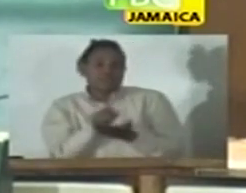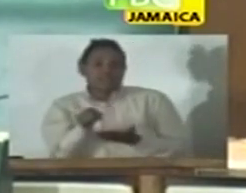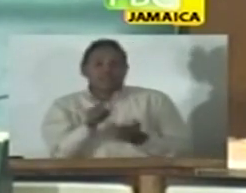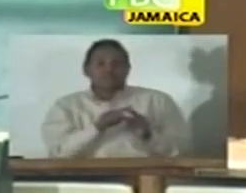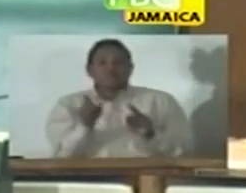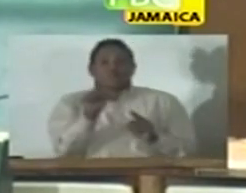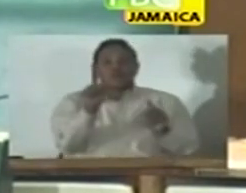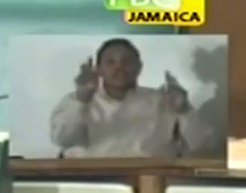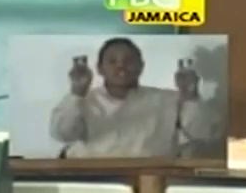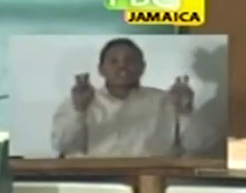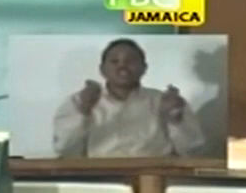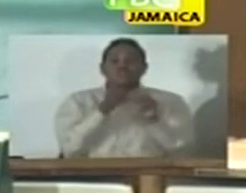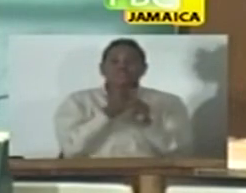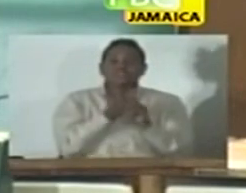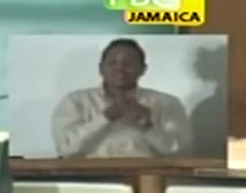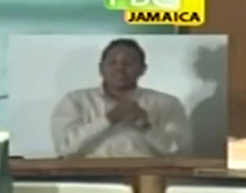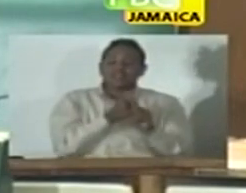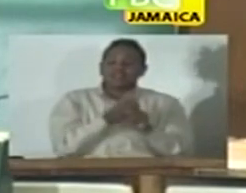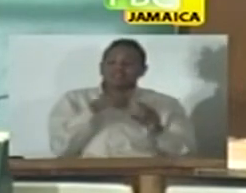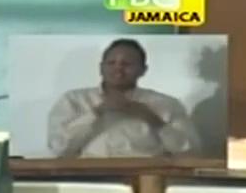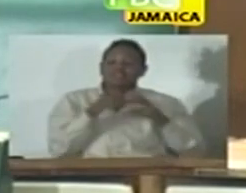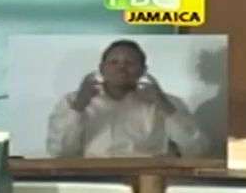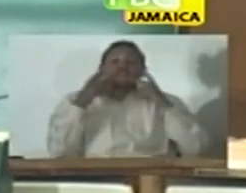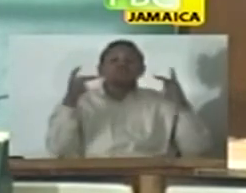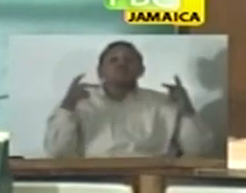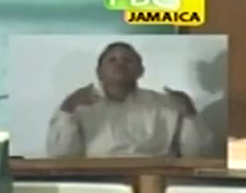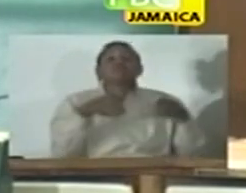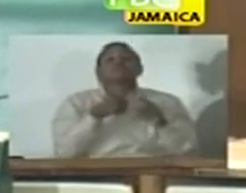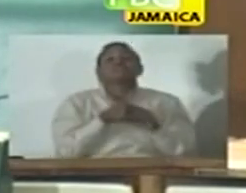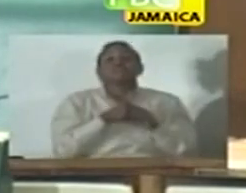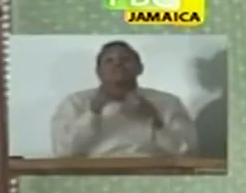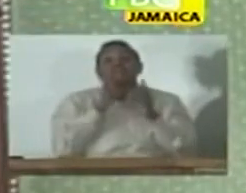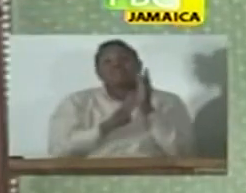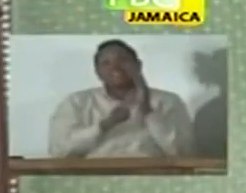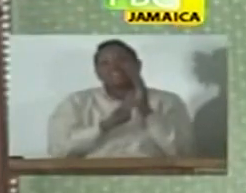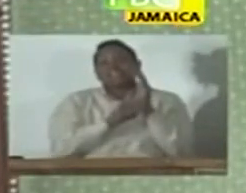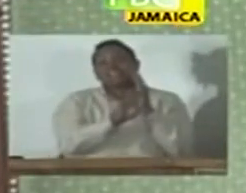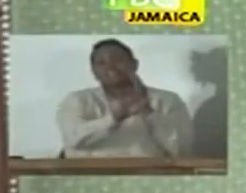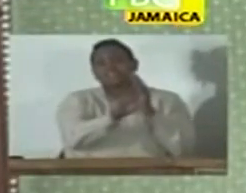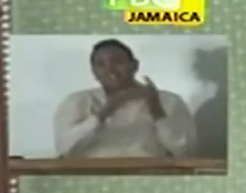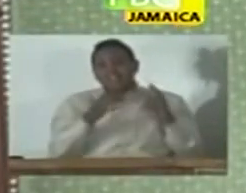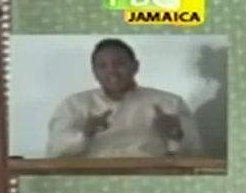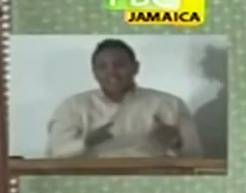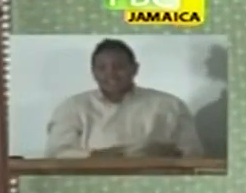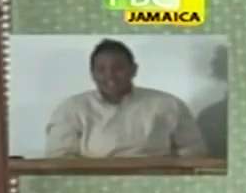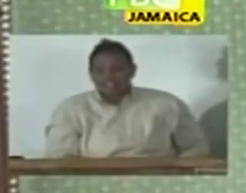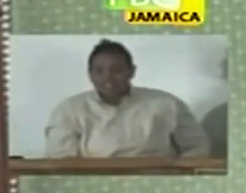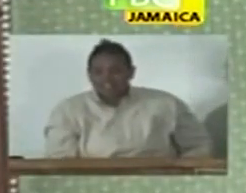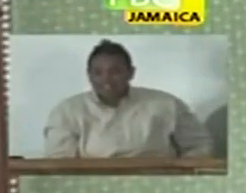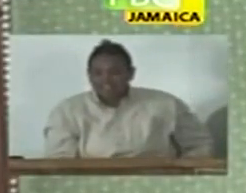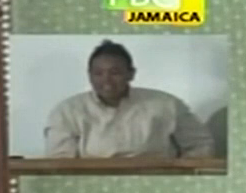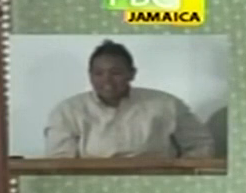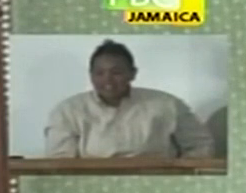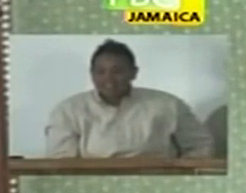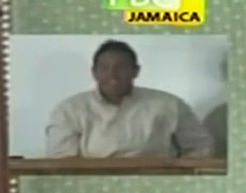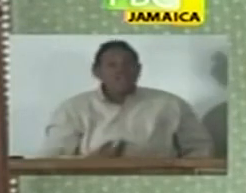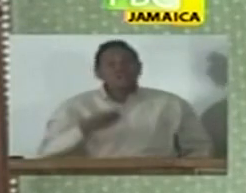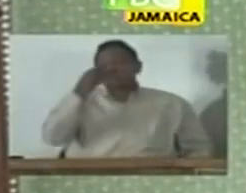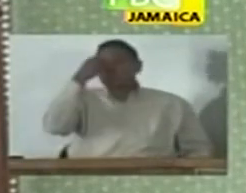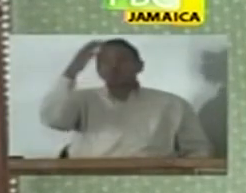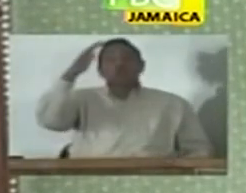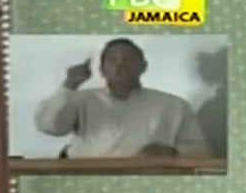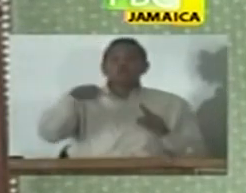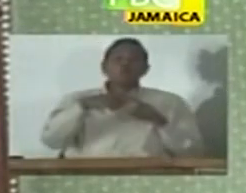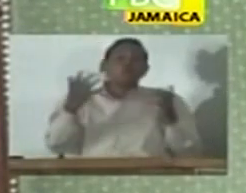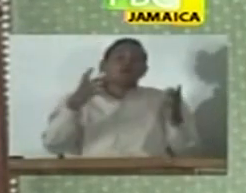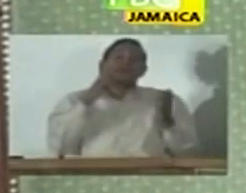is in the public domain being investigated. It is not in our concerned interest about to what have- is being investigated or